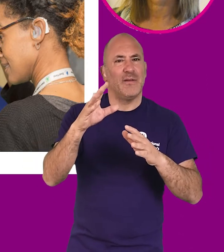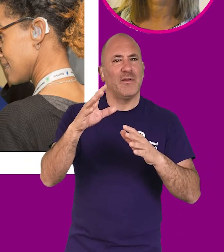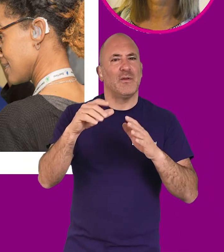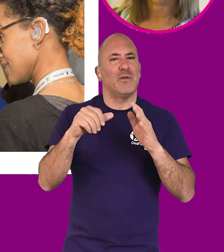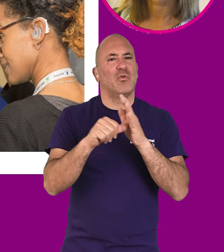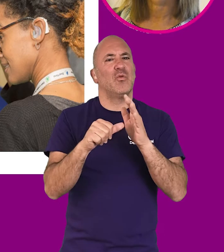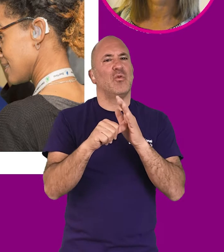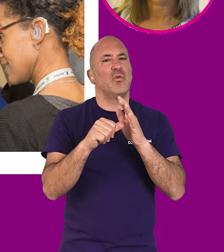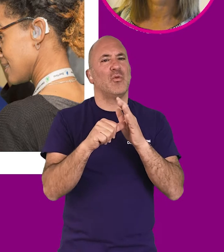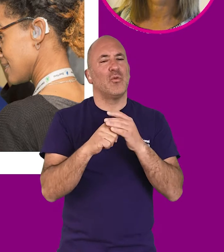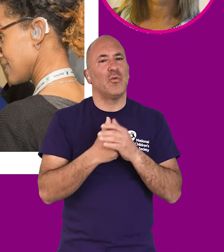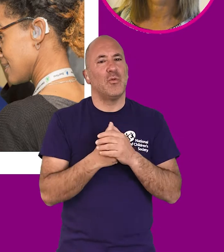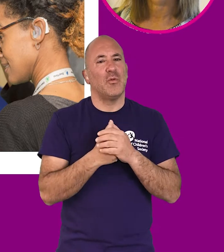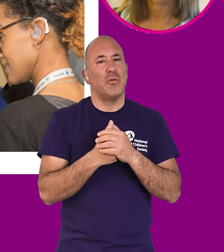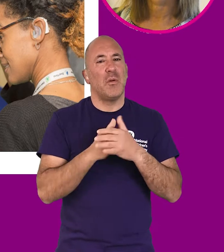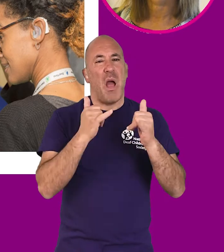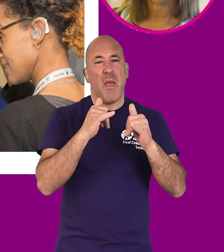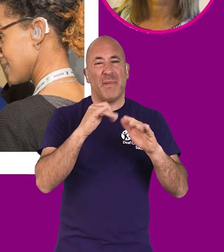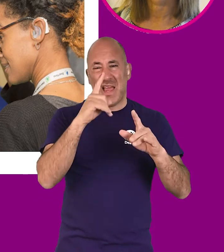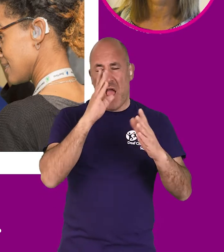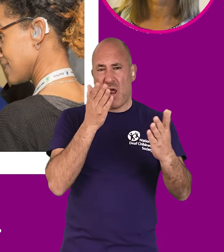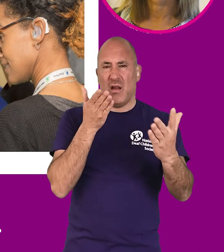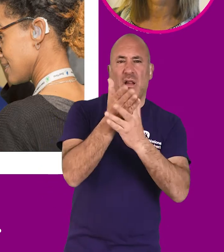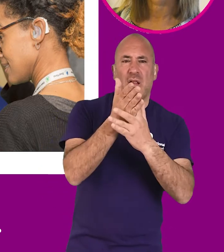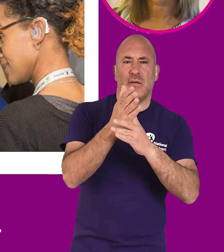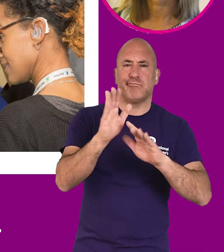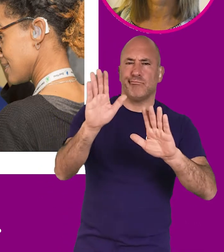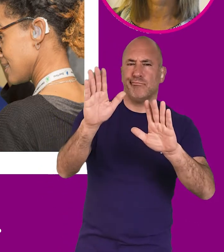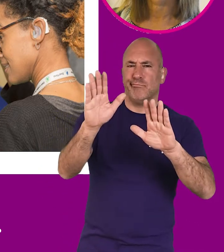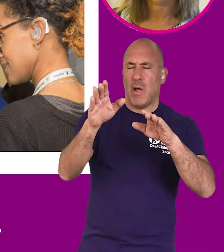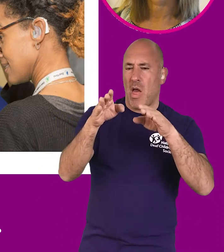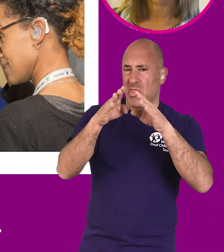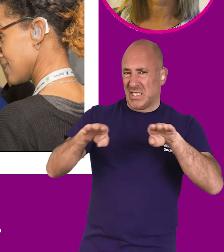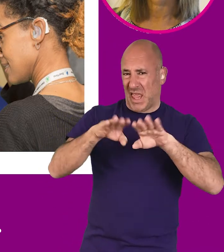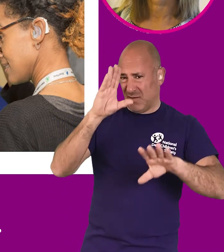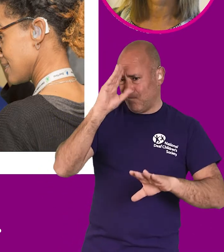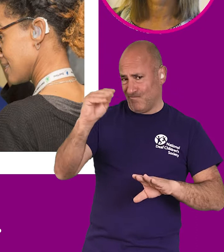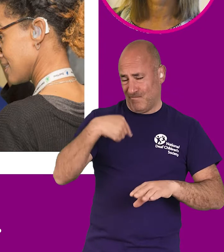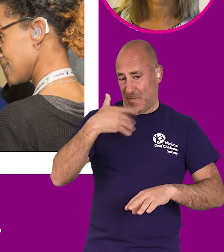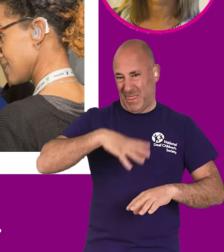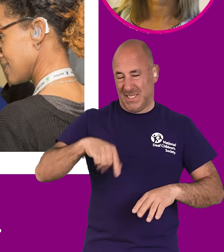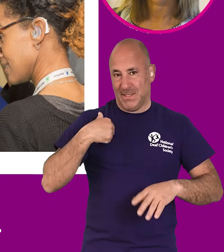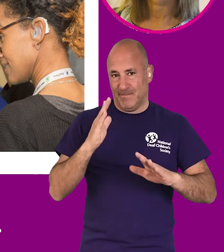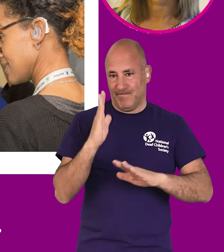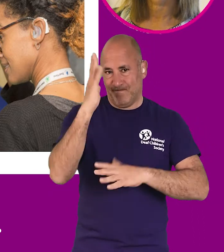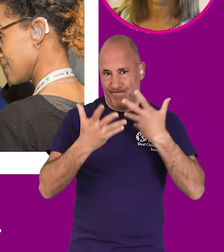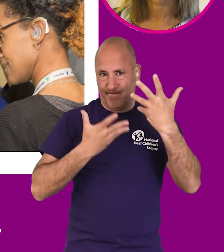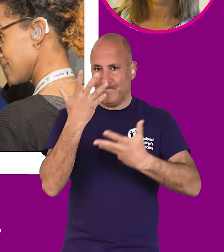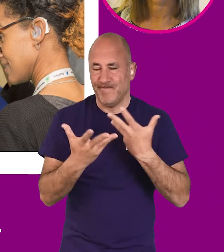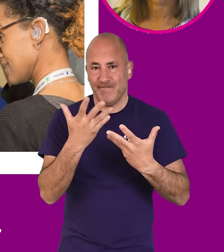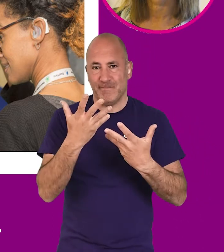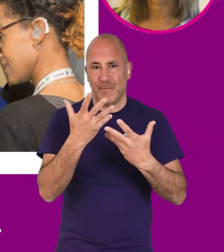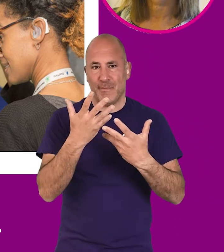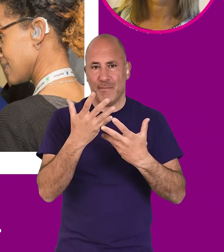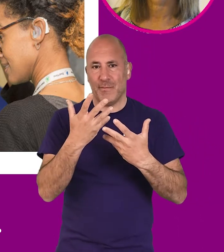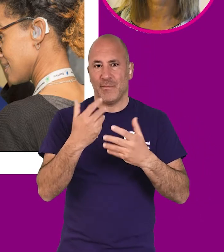and make your contributions. So it might be that we can say, right, Natalie, we need to say